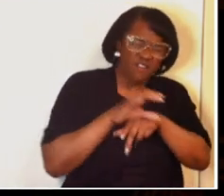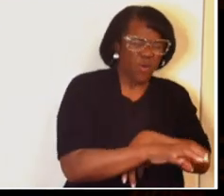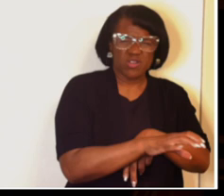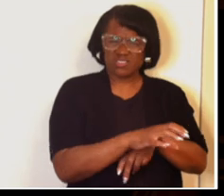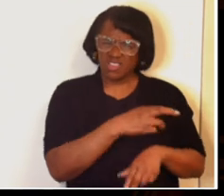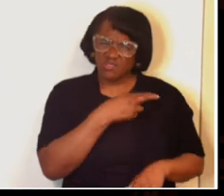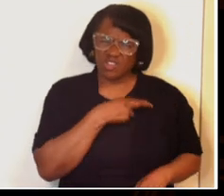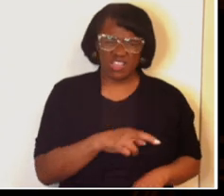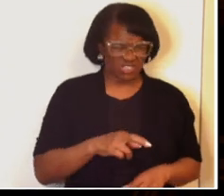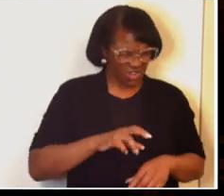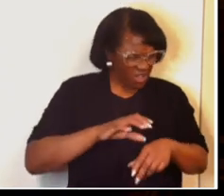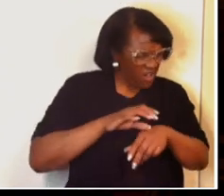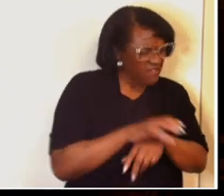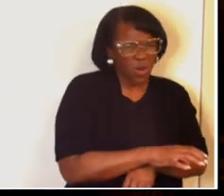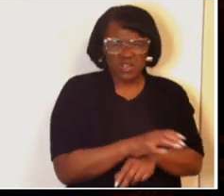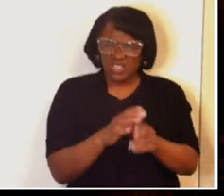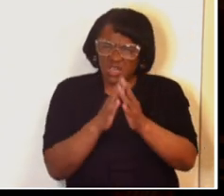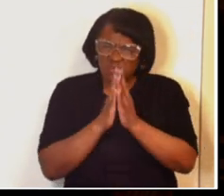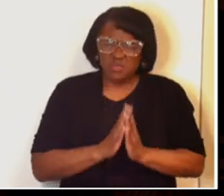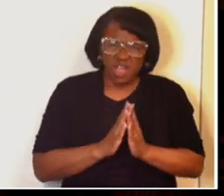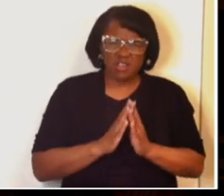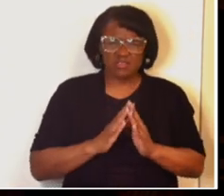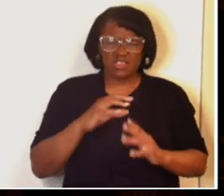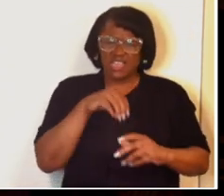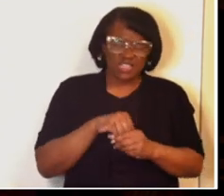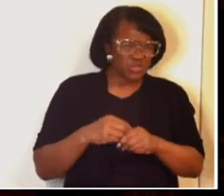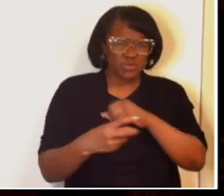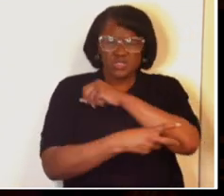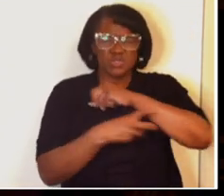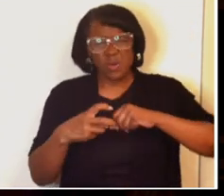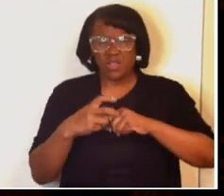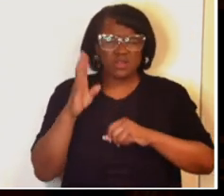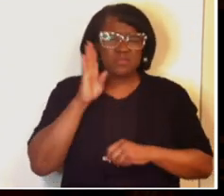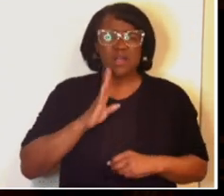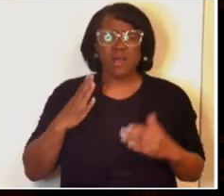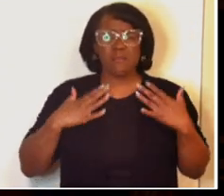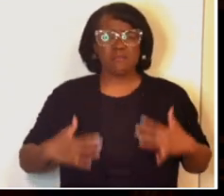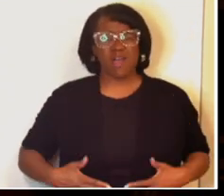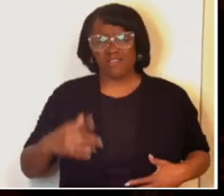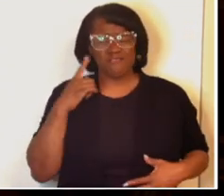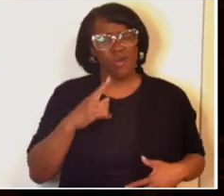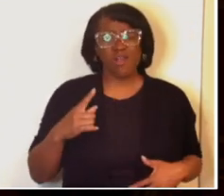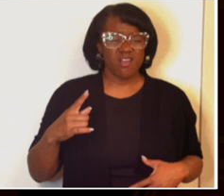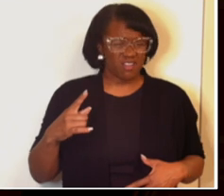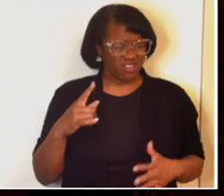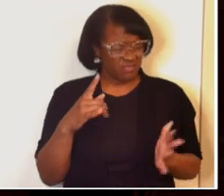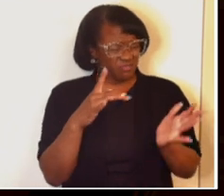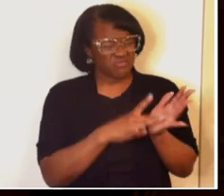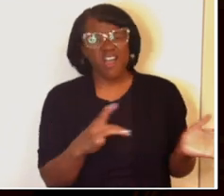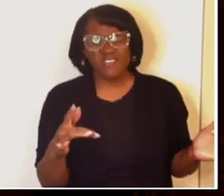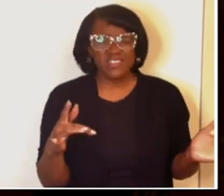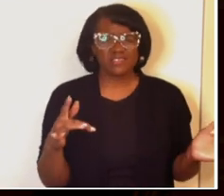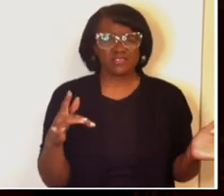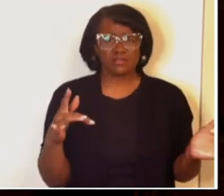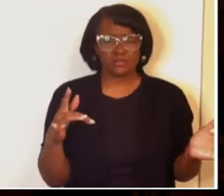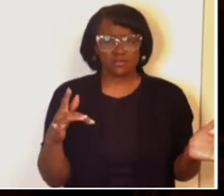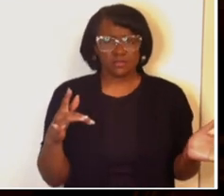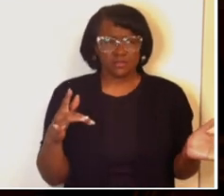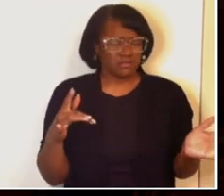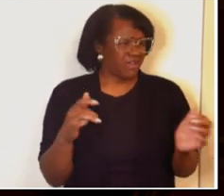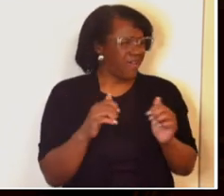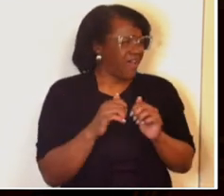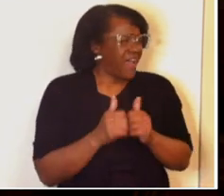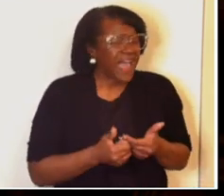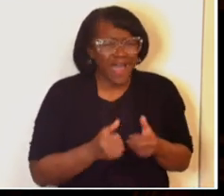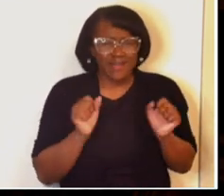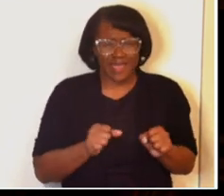stolen brown body for profit? What thoughts are conjured in a